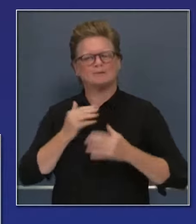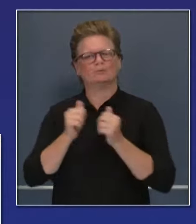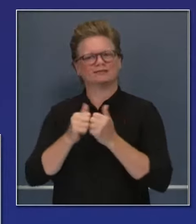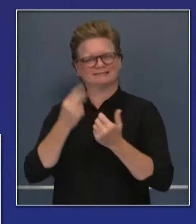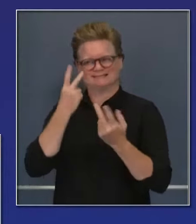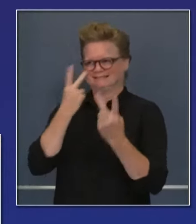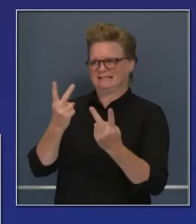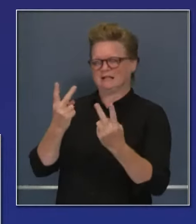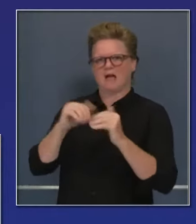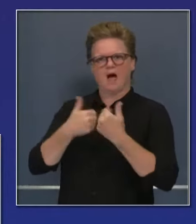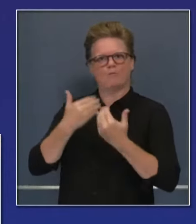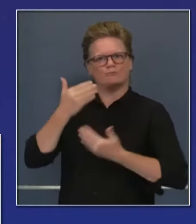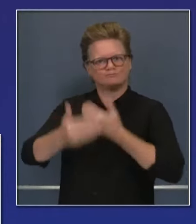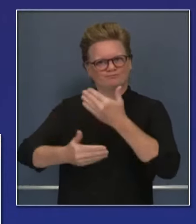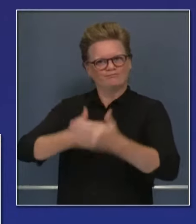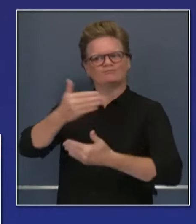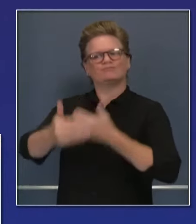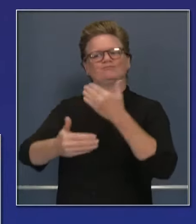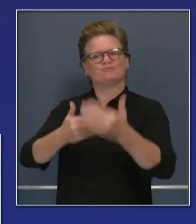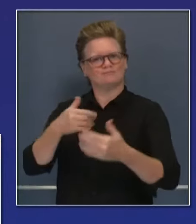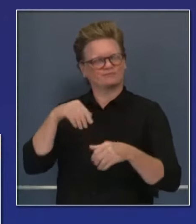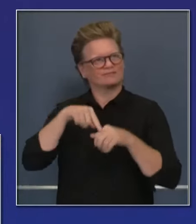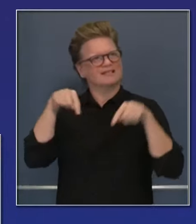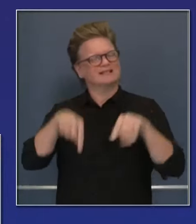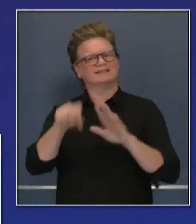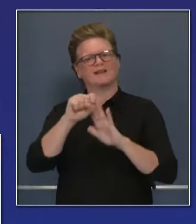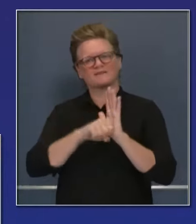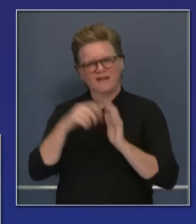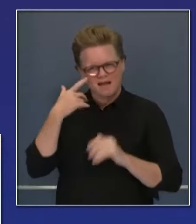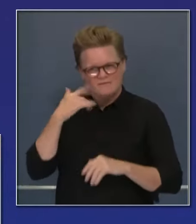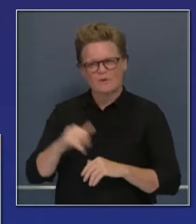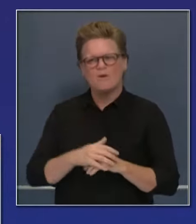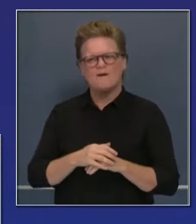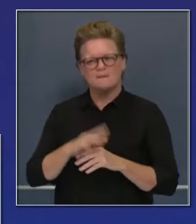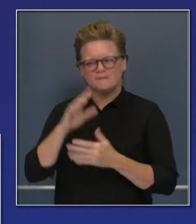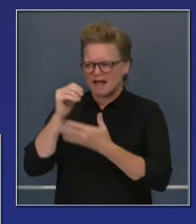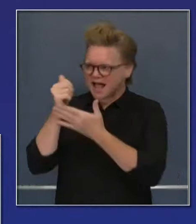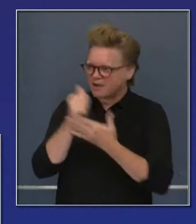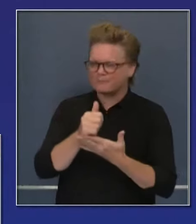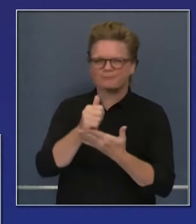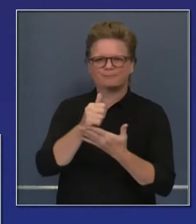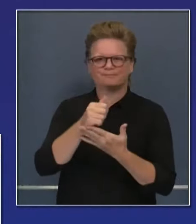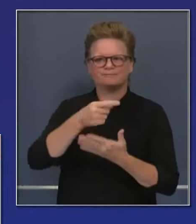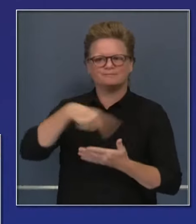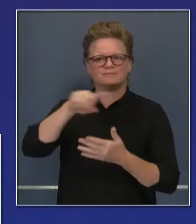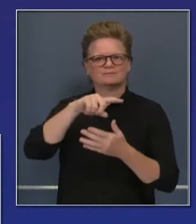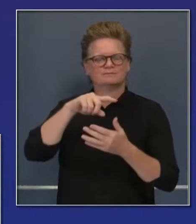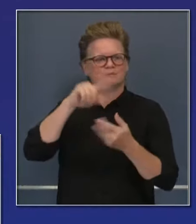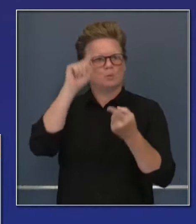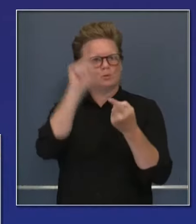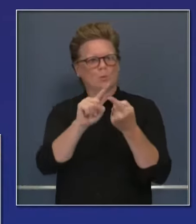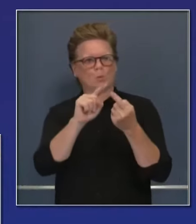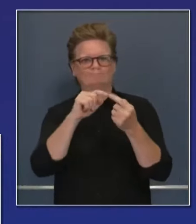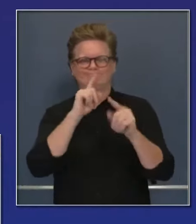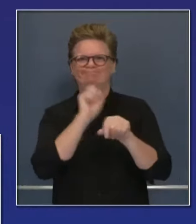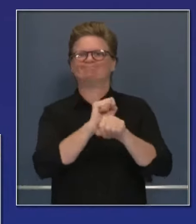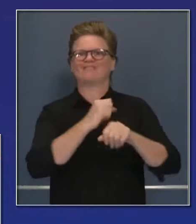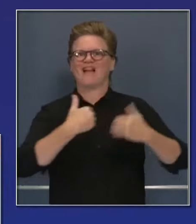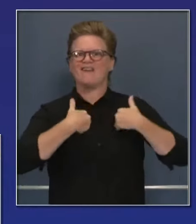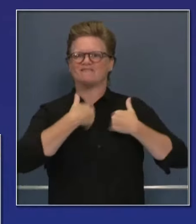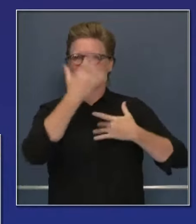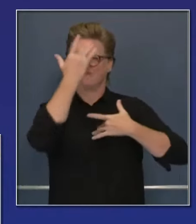made in the state of California, getting that positivity rate down to 3.8%. But a point of caution, point of